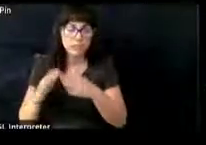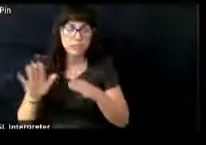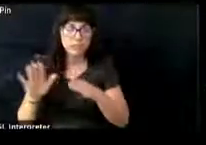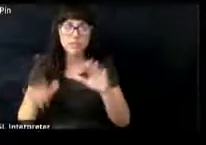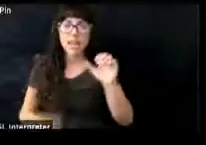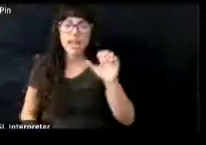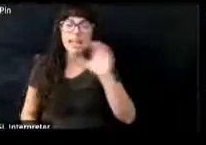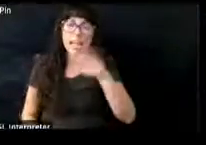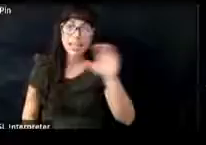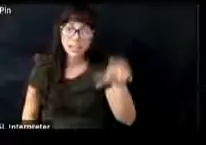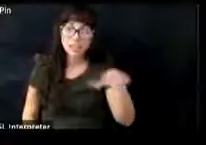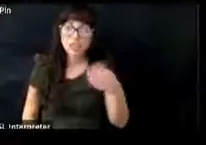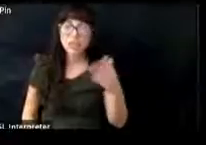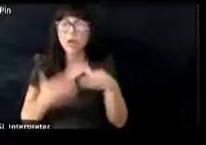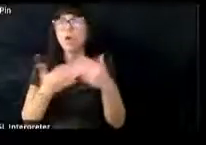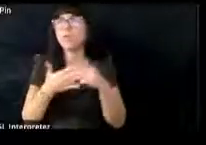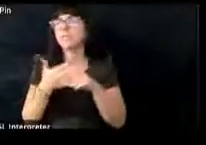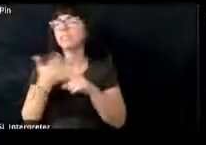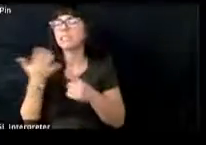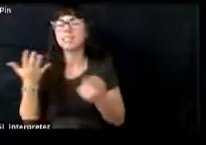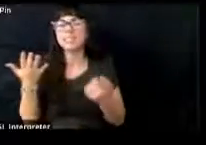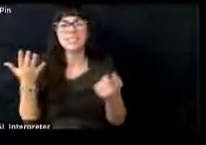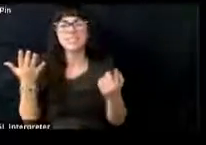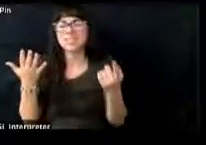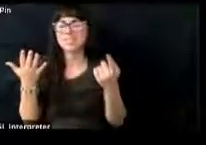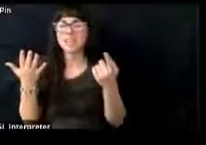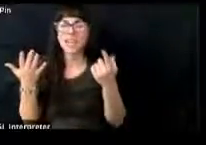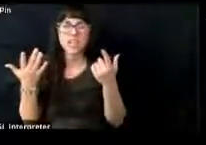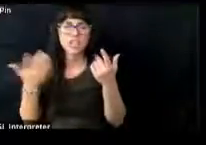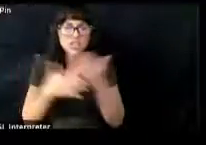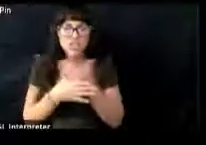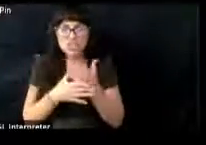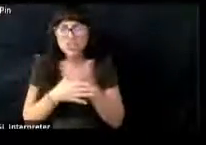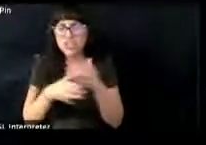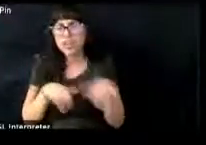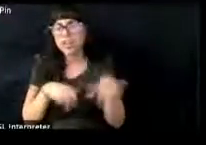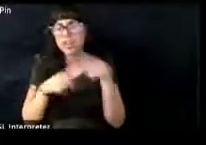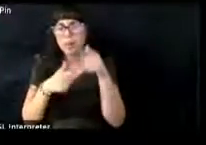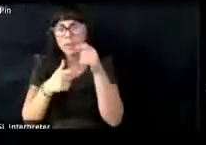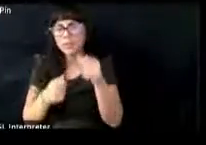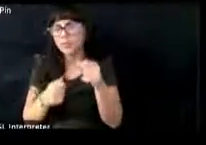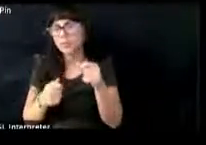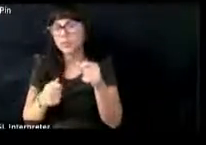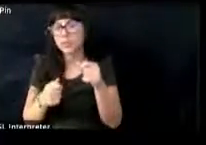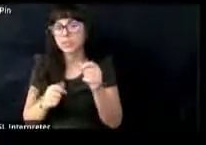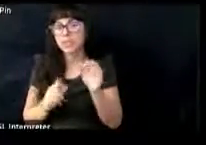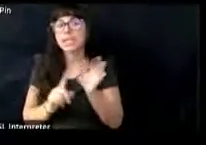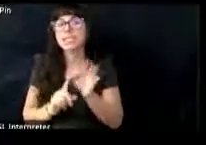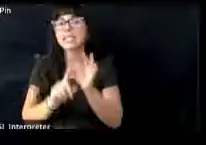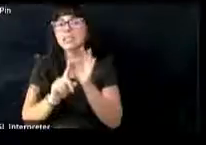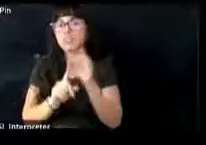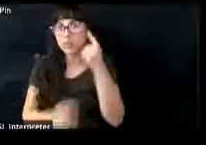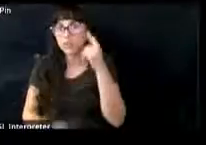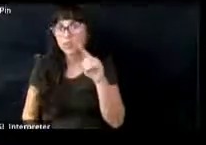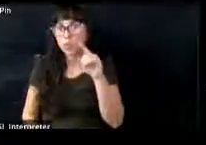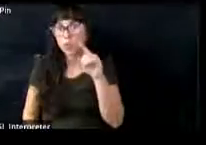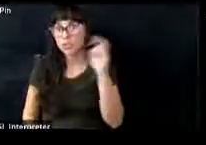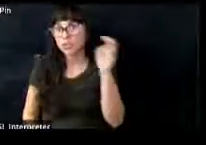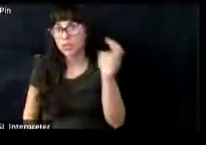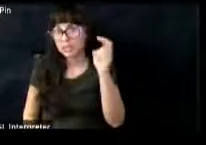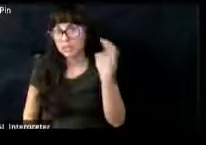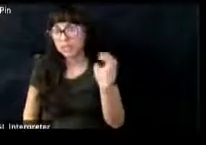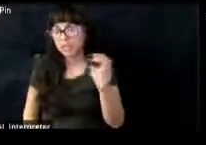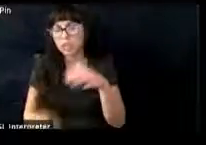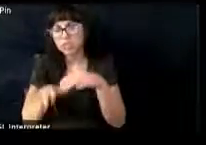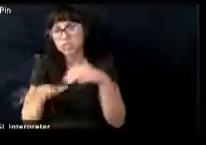Canyon Country, all of these share a common interest, or, you know, especially around transportation with the traffic